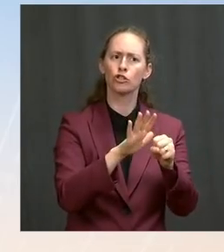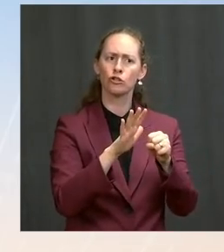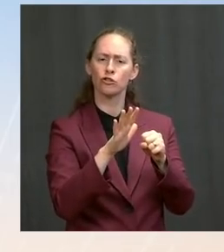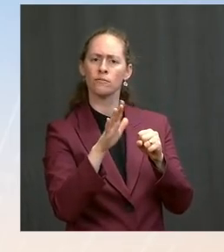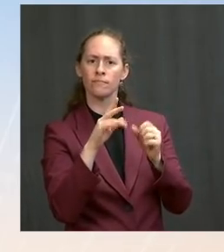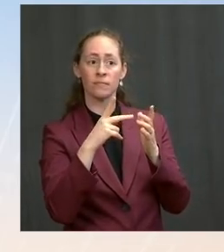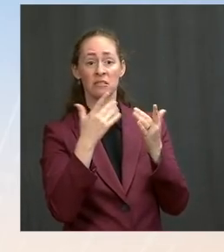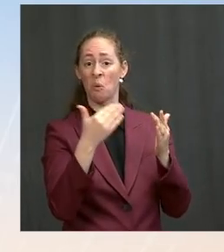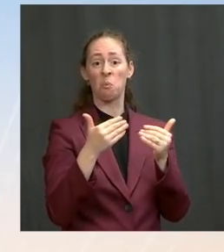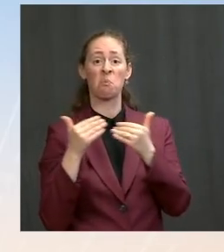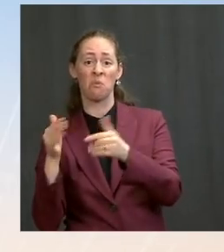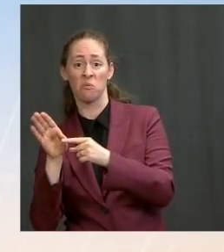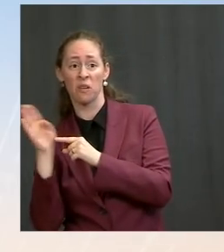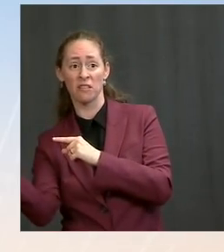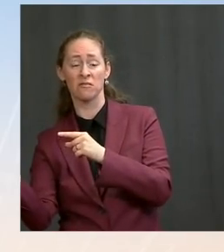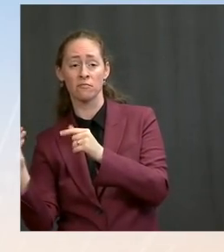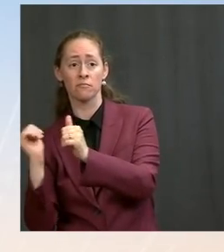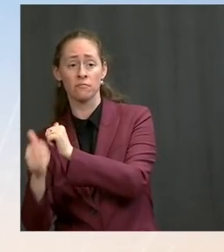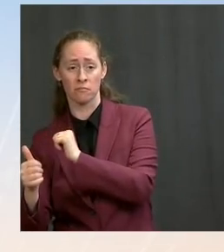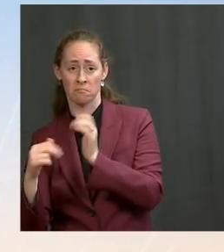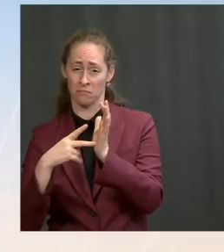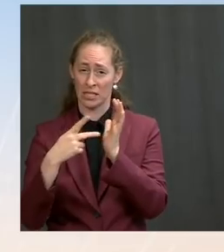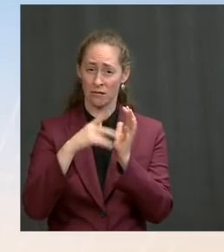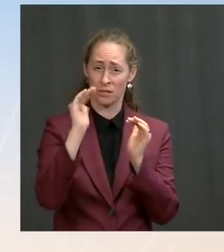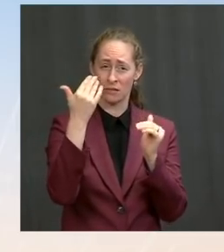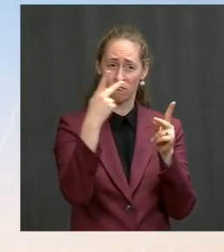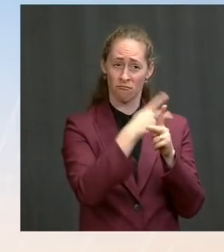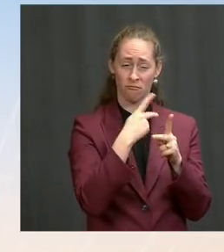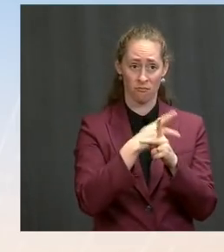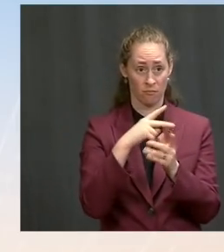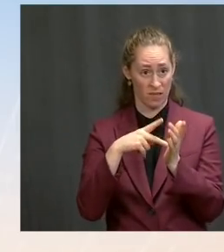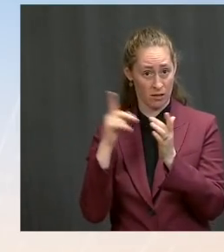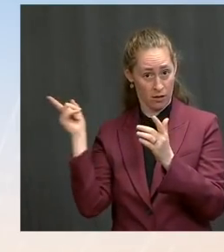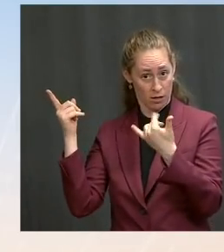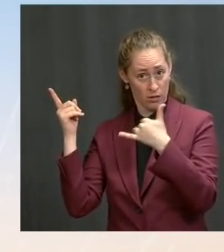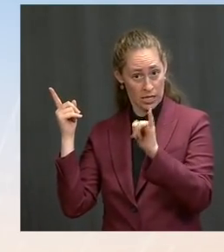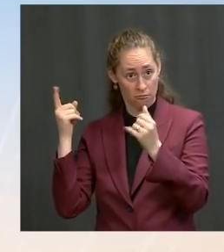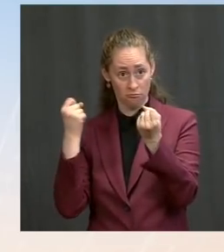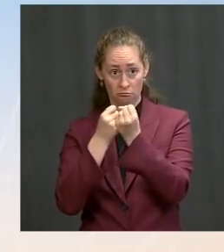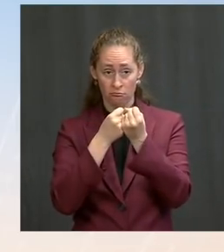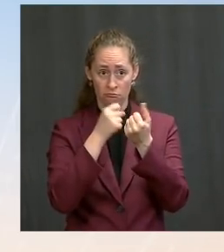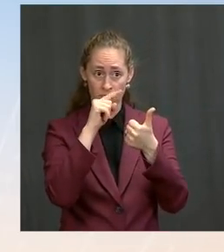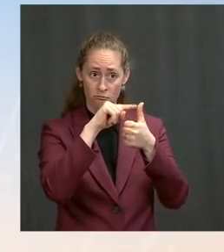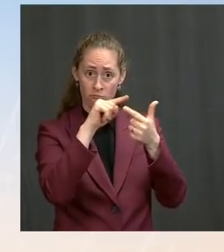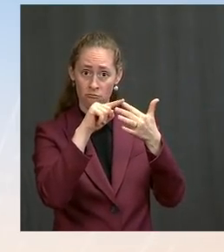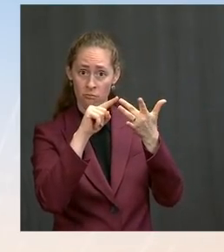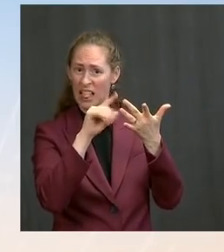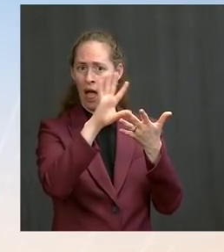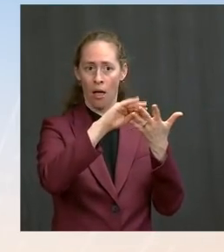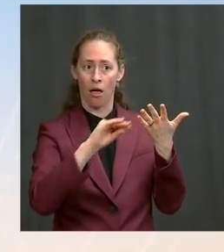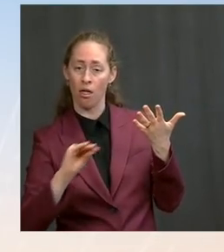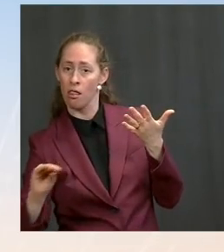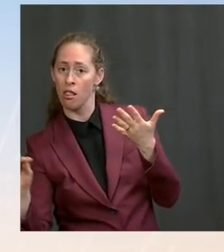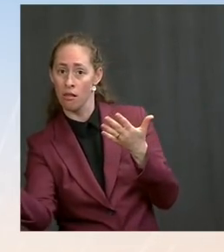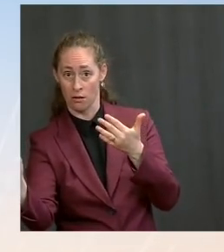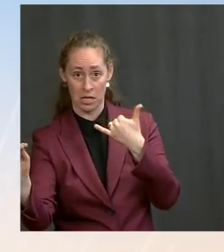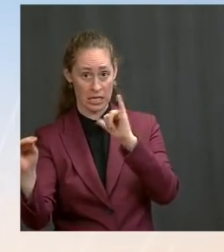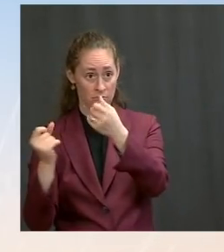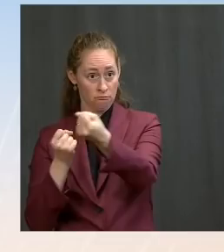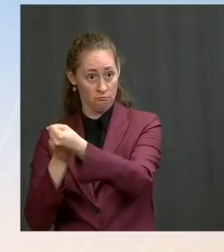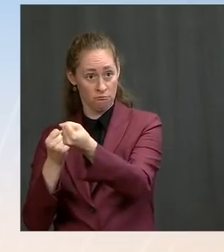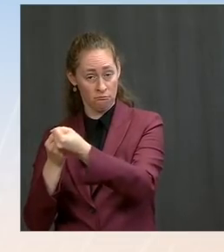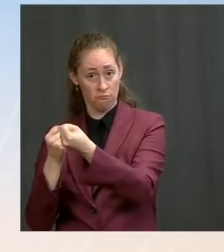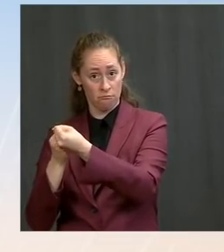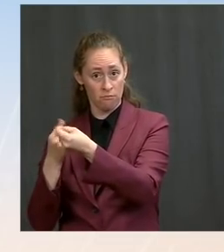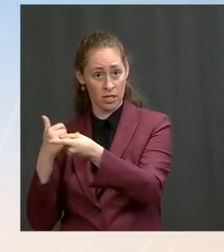guess I'm trying to figure out, is the president still supportive of those pieces? Will he push them, if not in reconciliation, will he push them in some